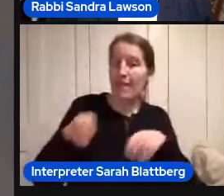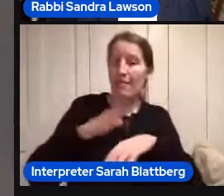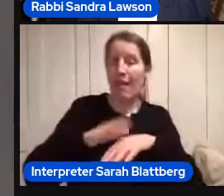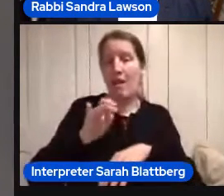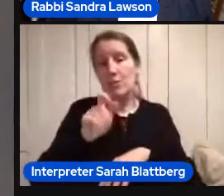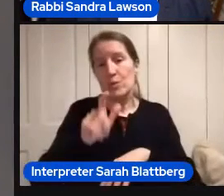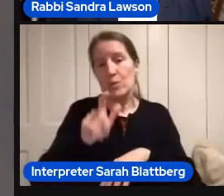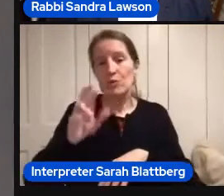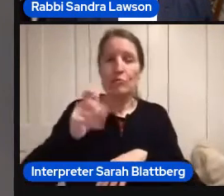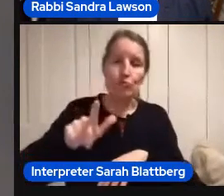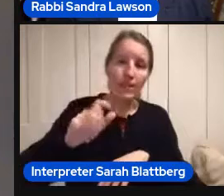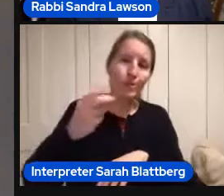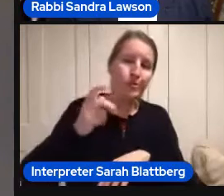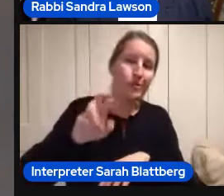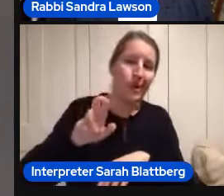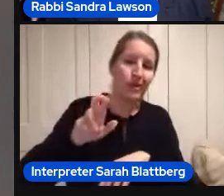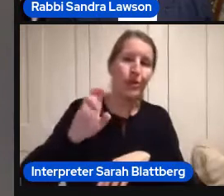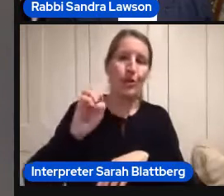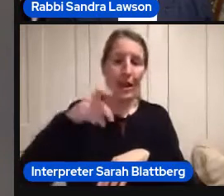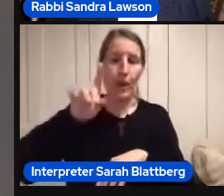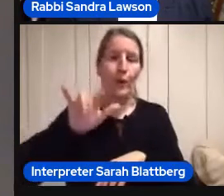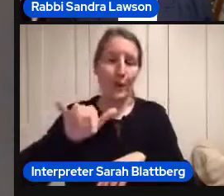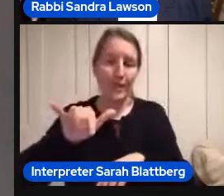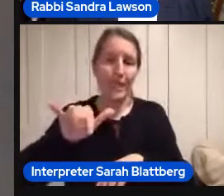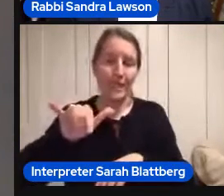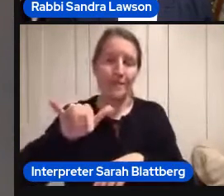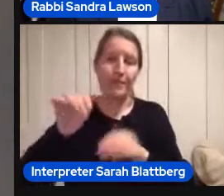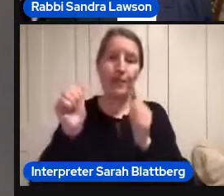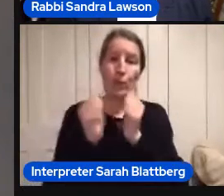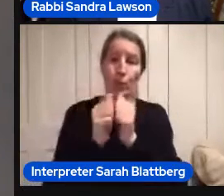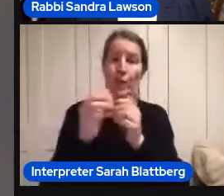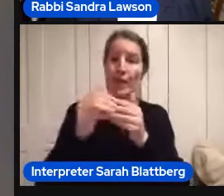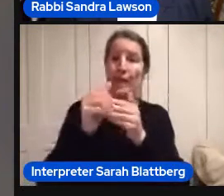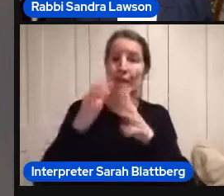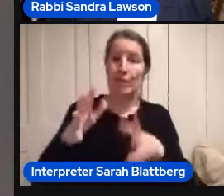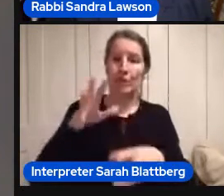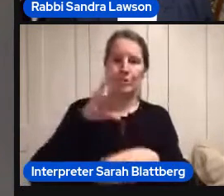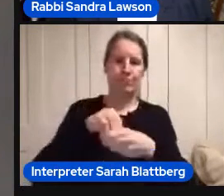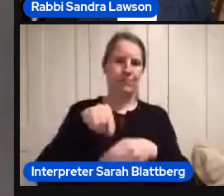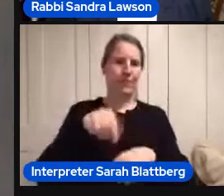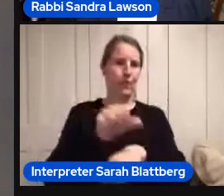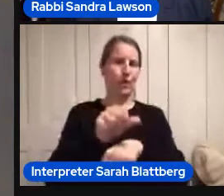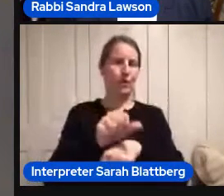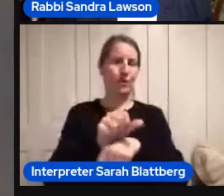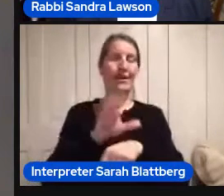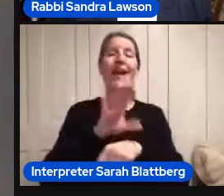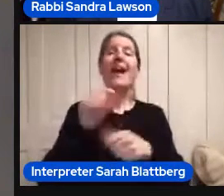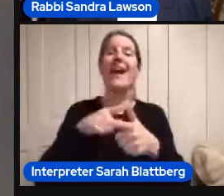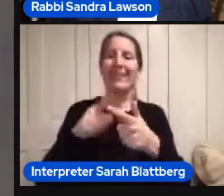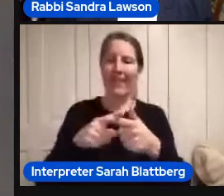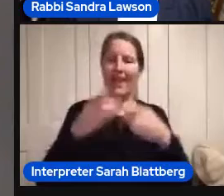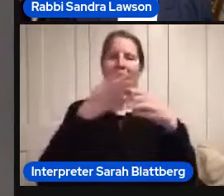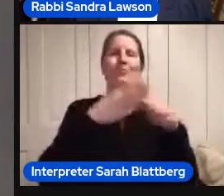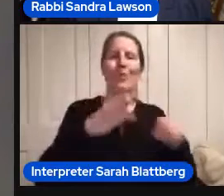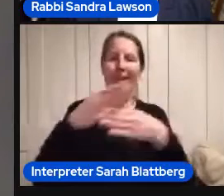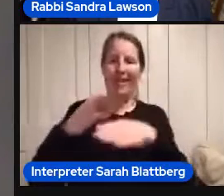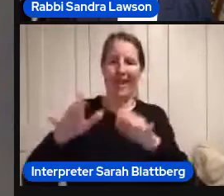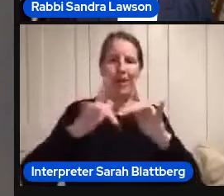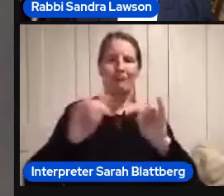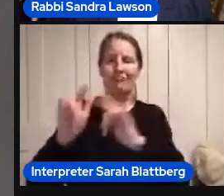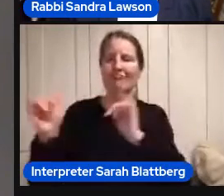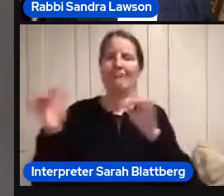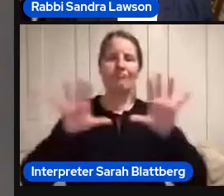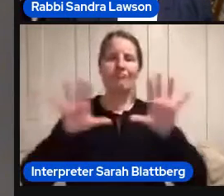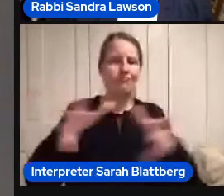and gender equity with leaders engaged in this work, and then simultaneous conversations with tonight's Jedi partners on